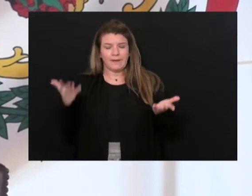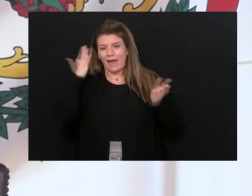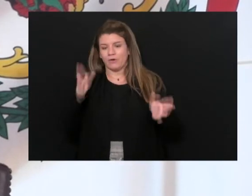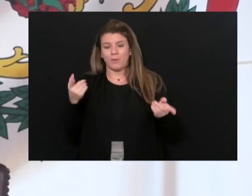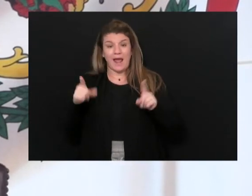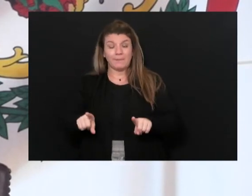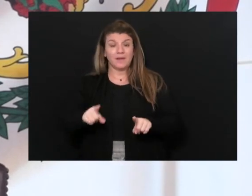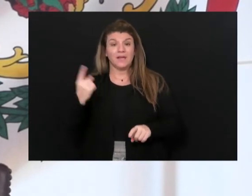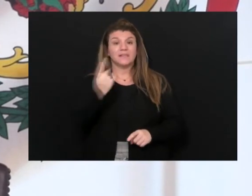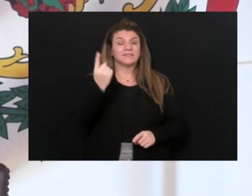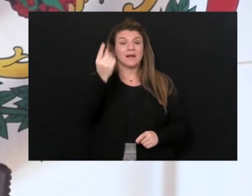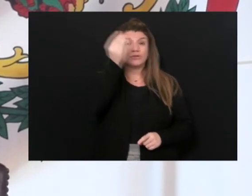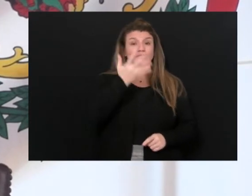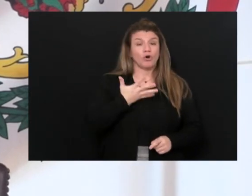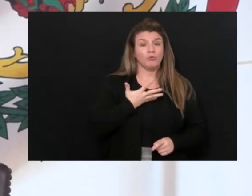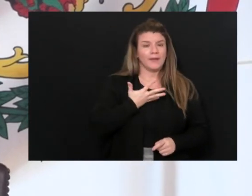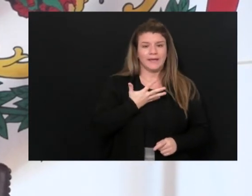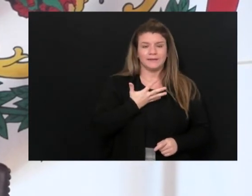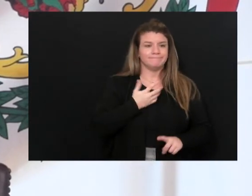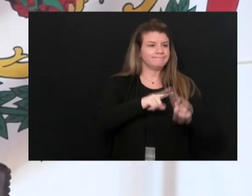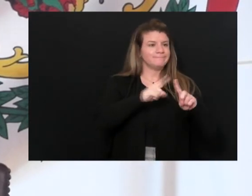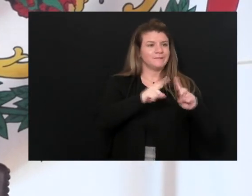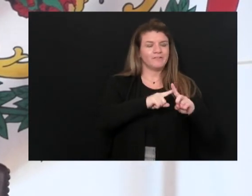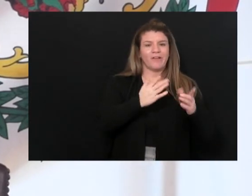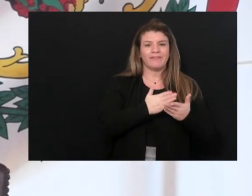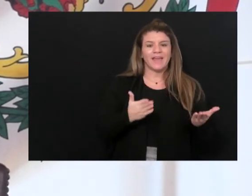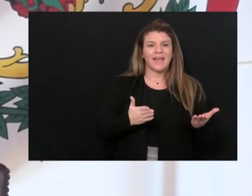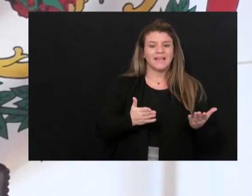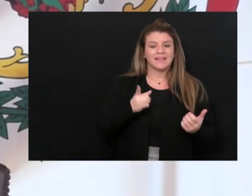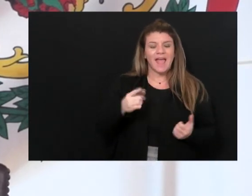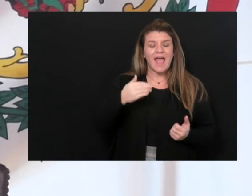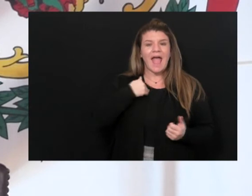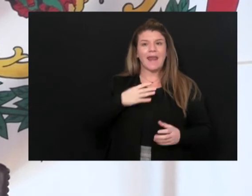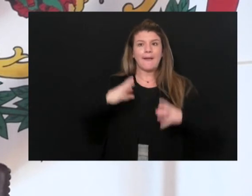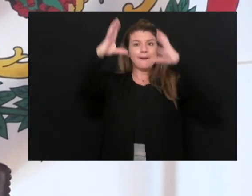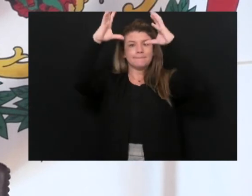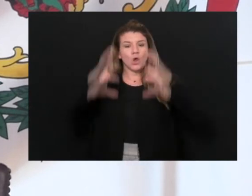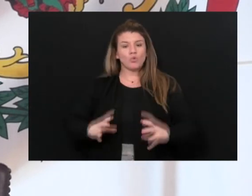been told a lot of things from a standpoint that there was a balloon drop